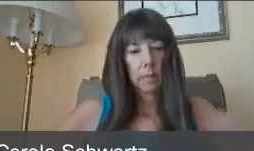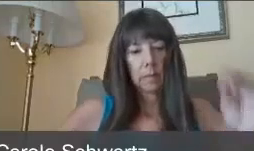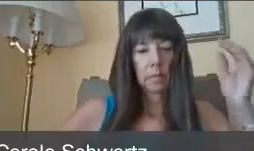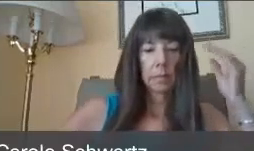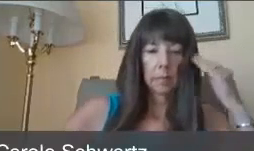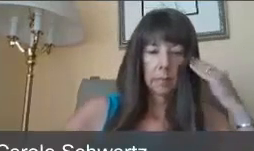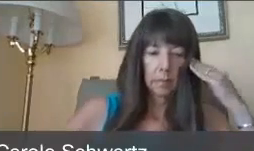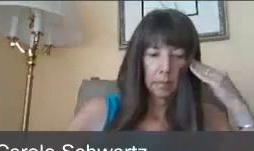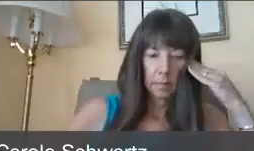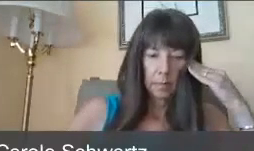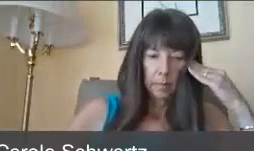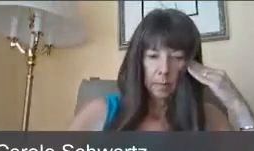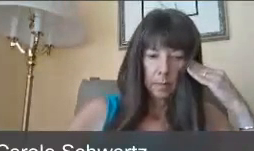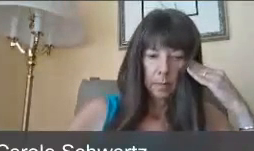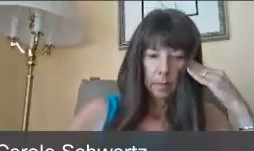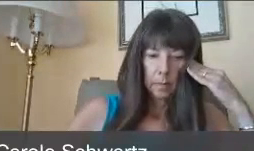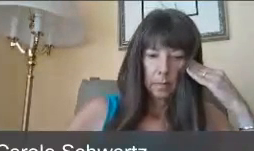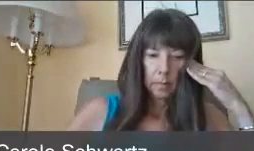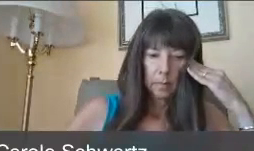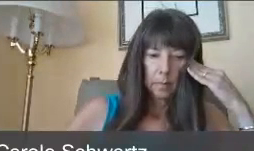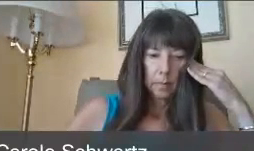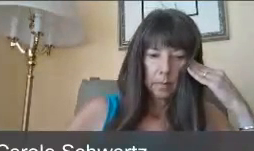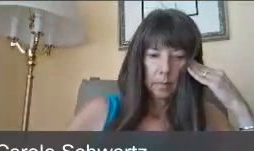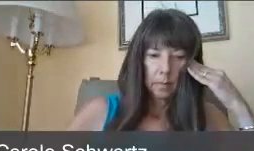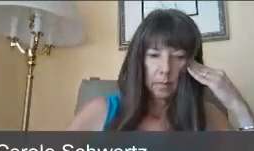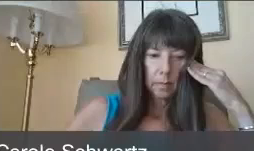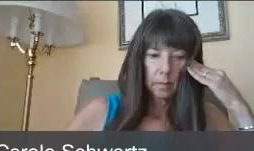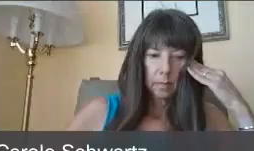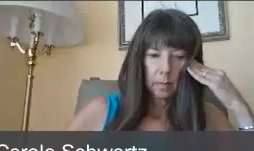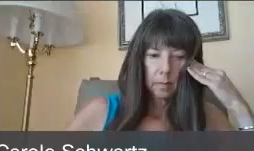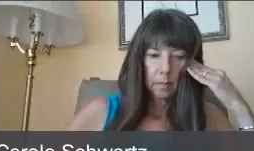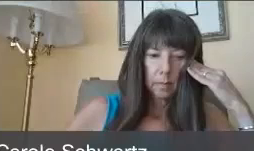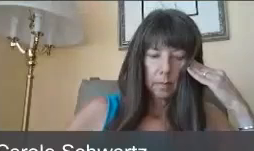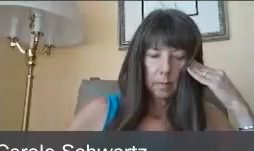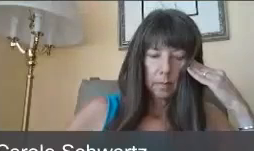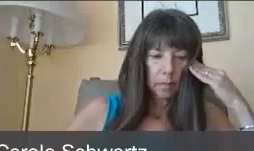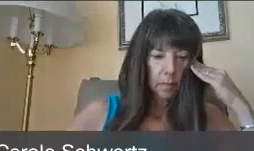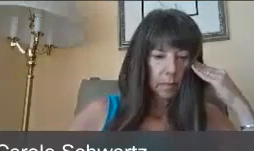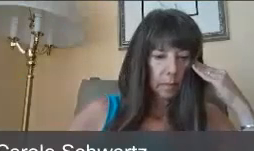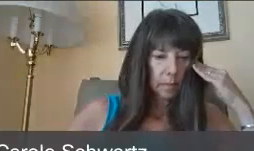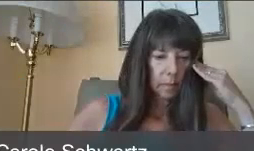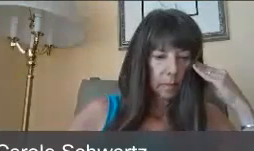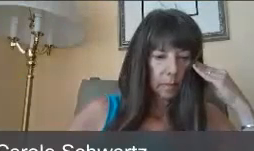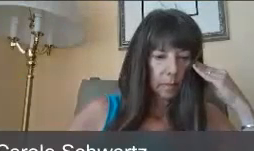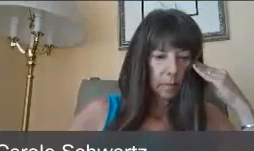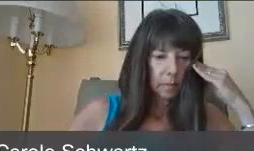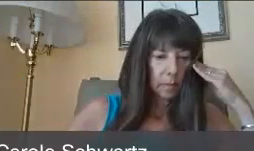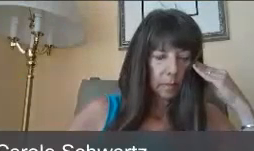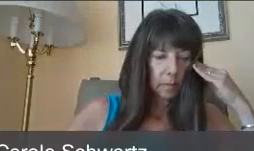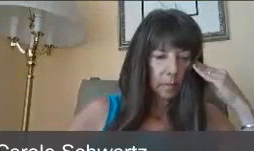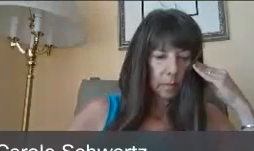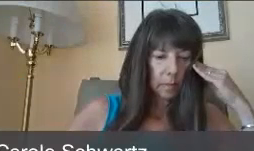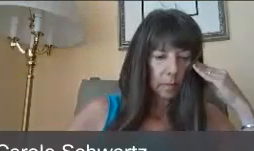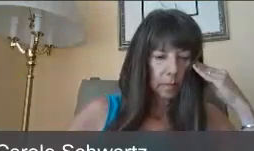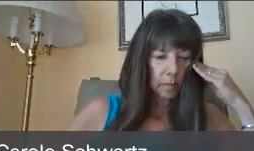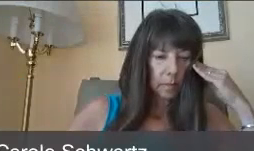our graduating class of 99.9% actually matched. So we had a very good match. And I'm assuming every one